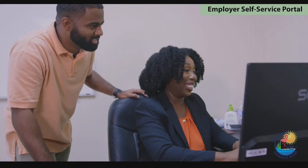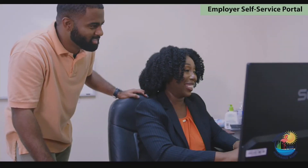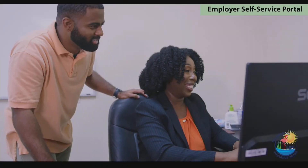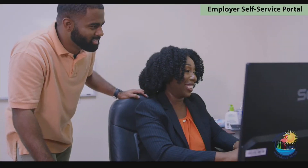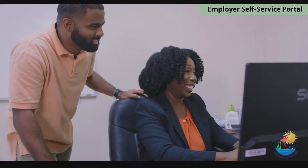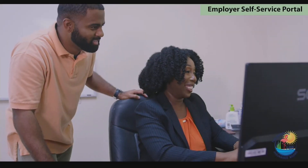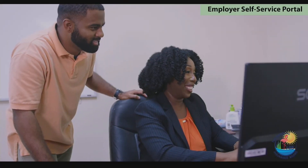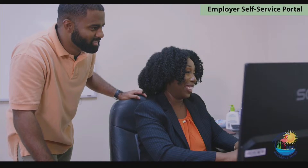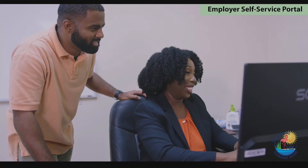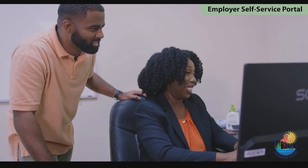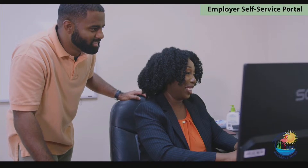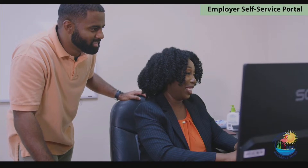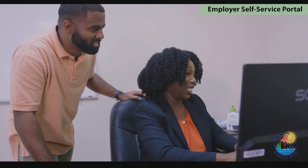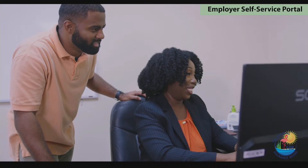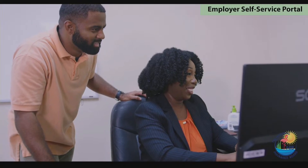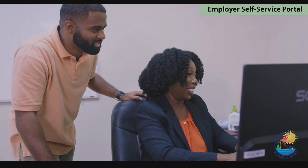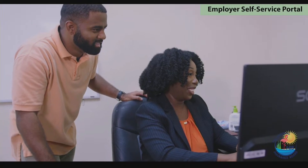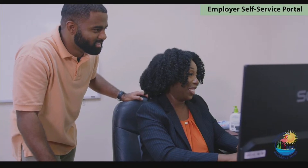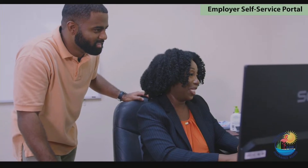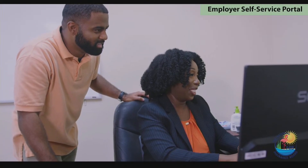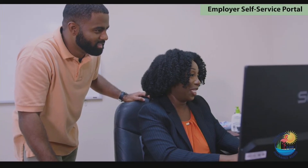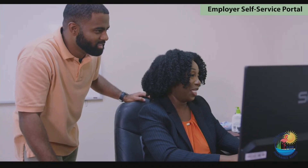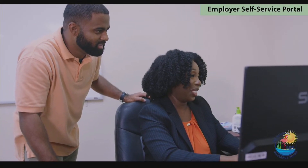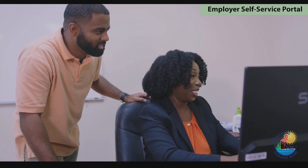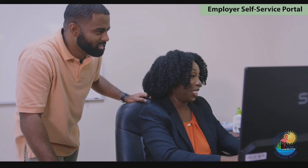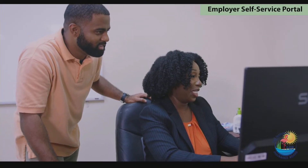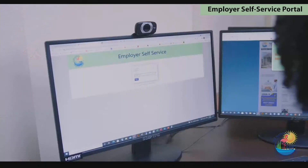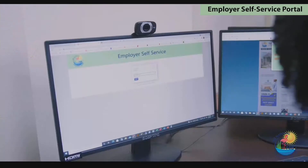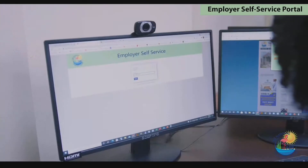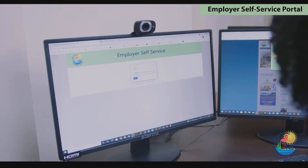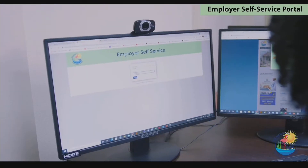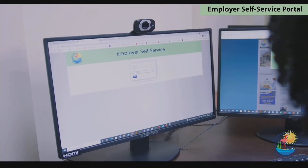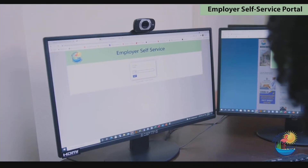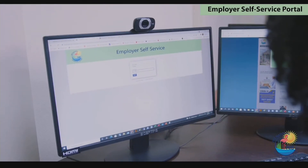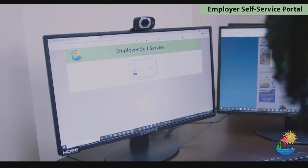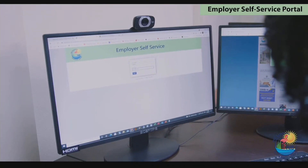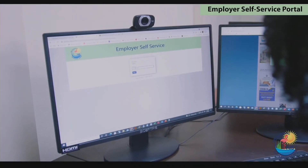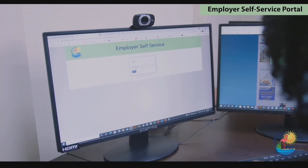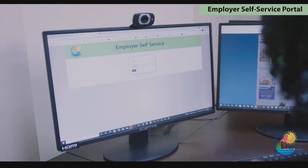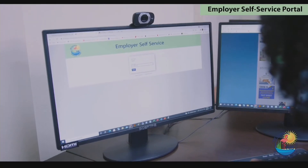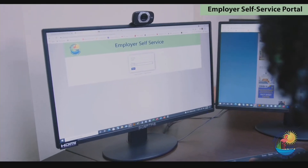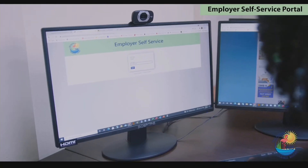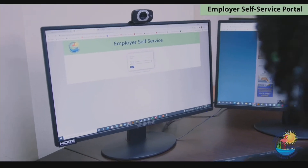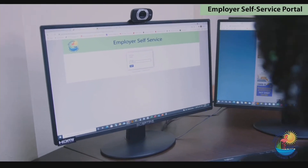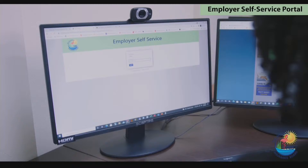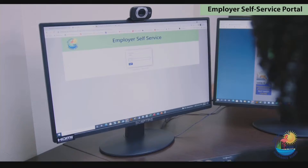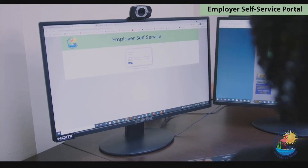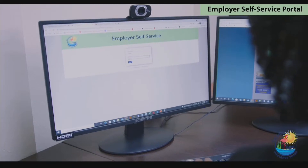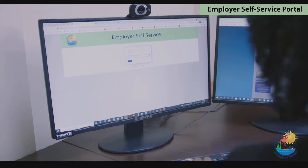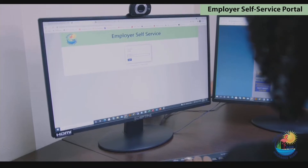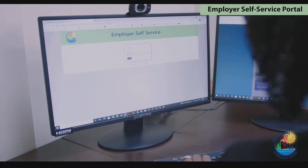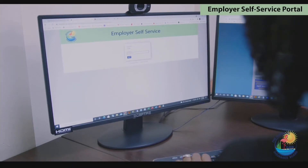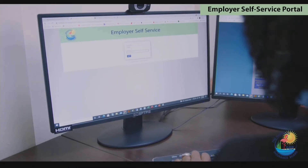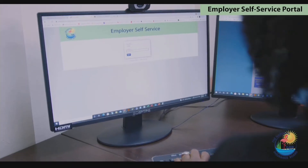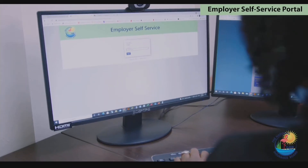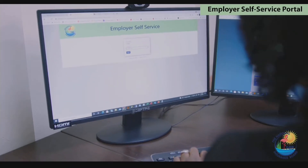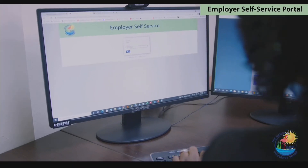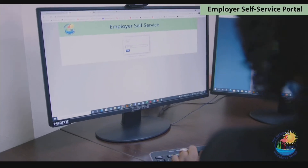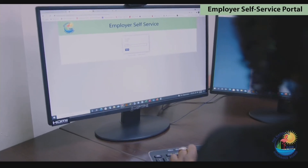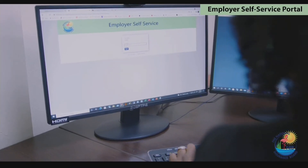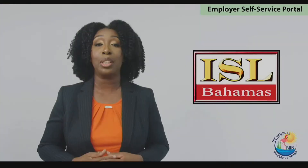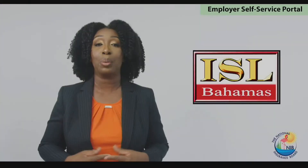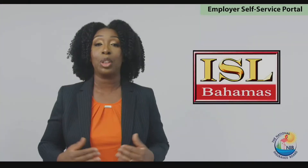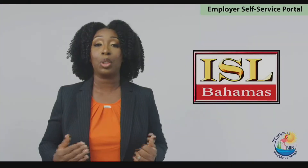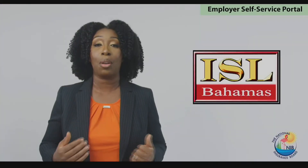system, eliminating the manual process which results in delay in posting to our client's account. We are working hand in hand